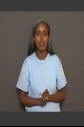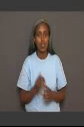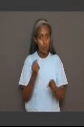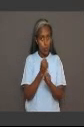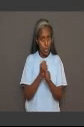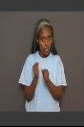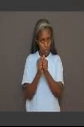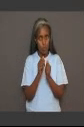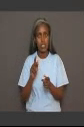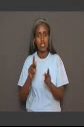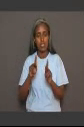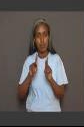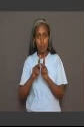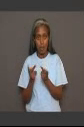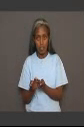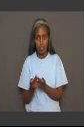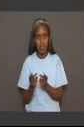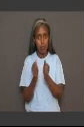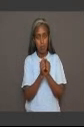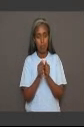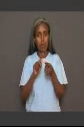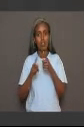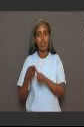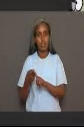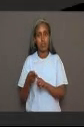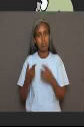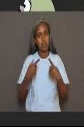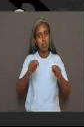Working with a partner, try to do this now.